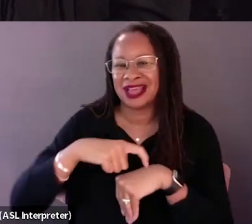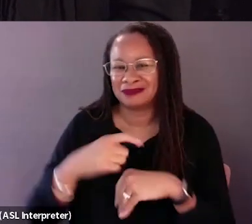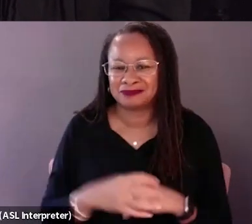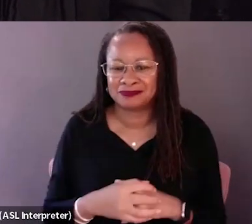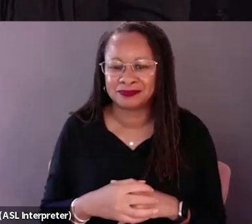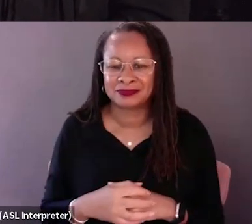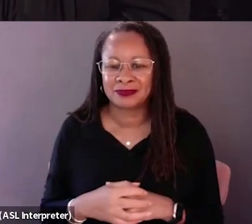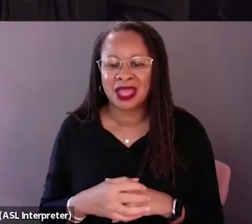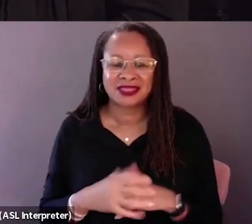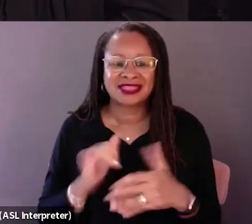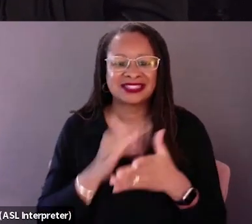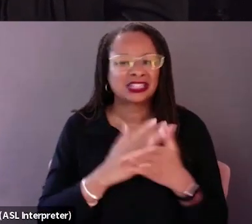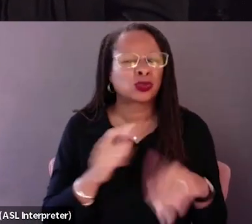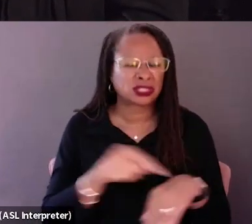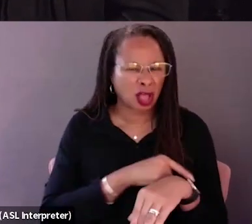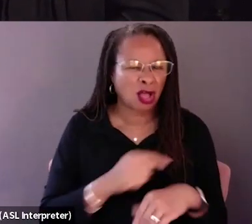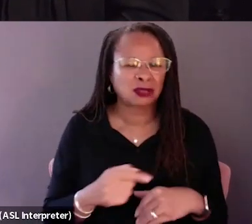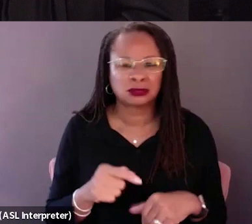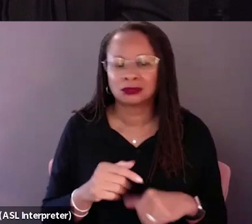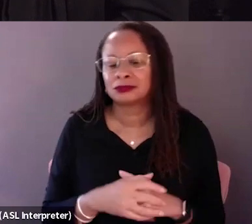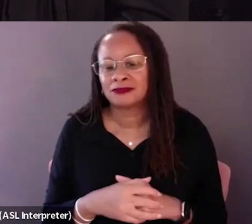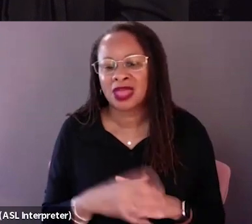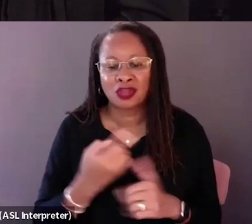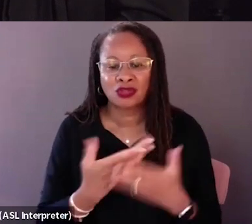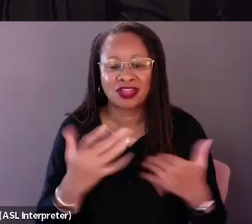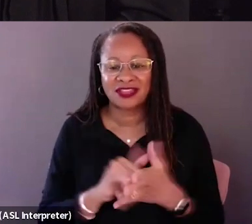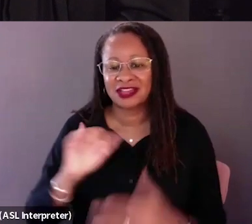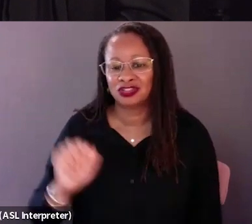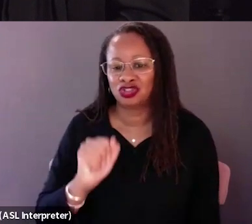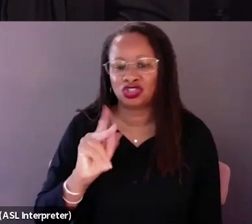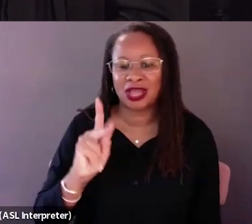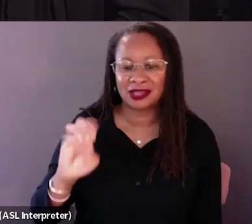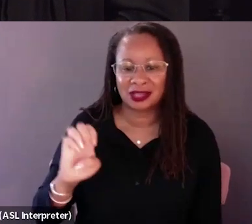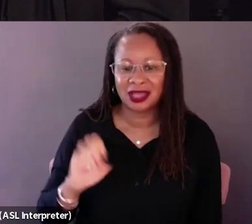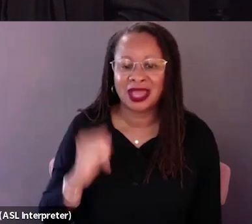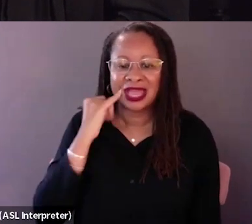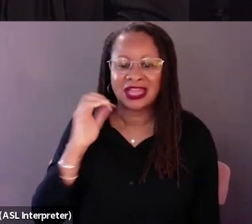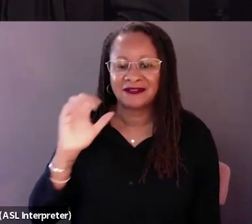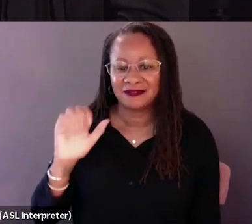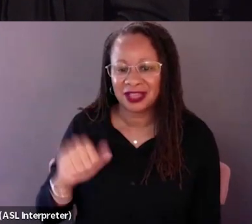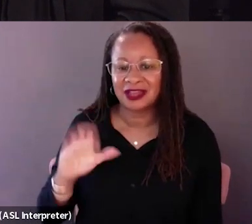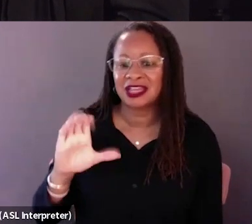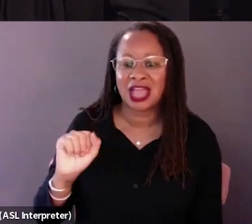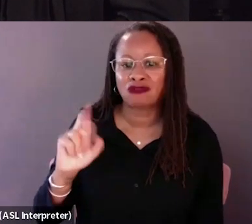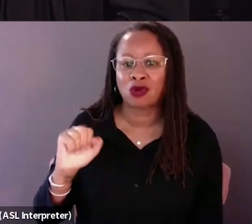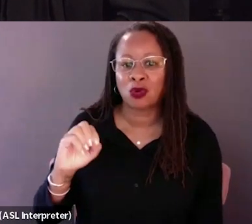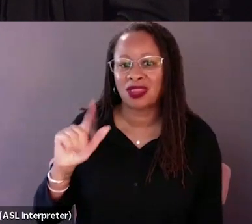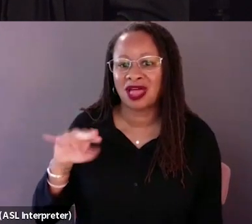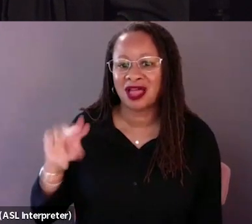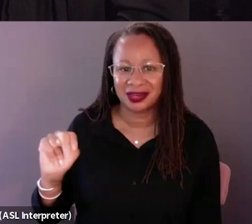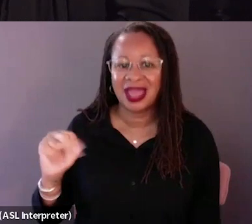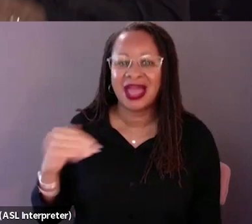in that section, is the only thing that Jackie asked is that could Caroline have her nursery school continue in the